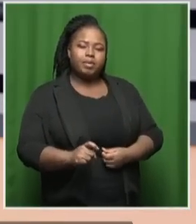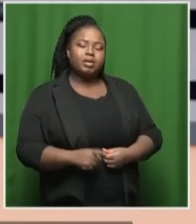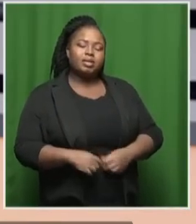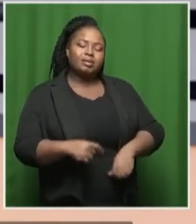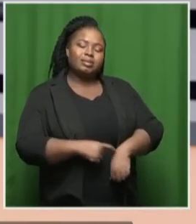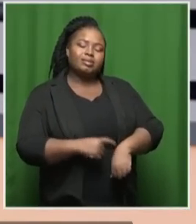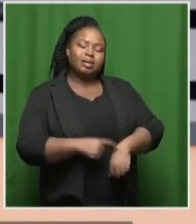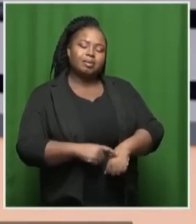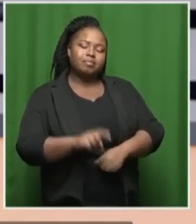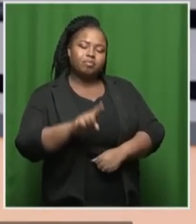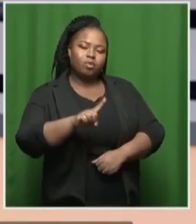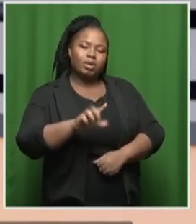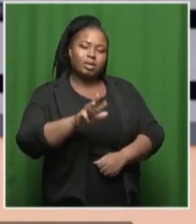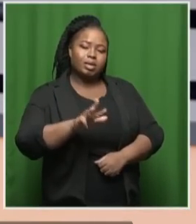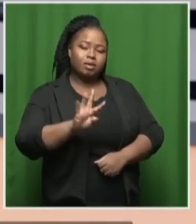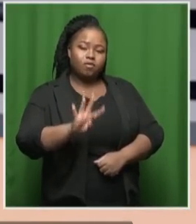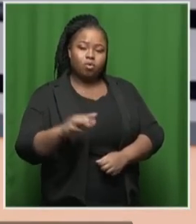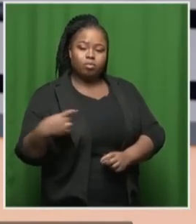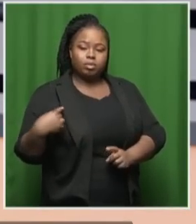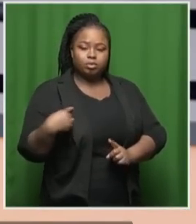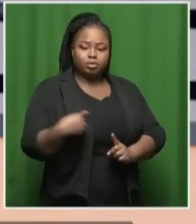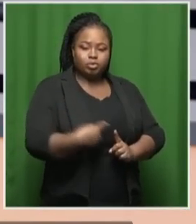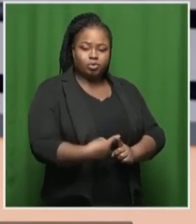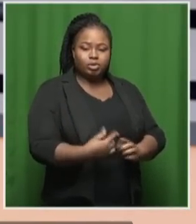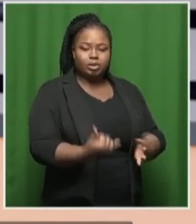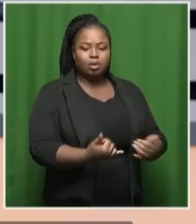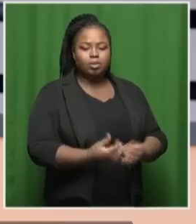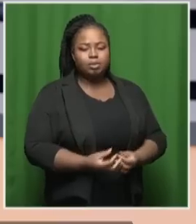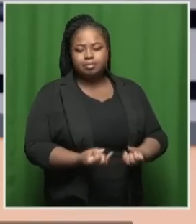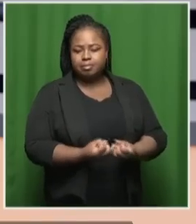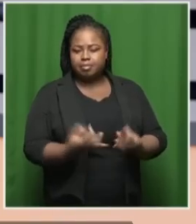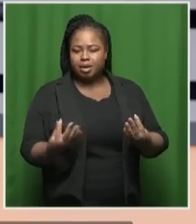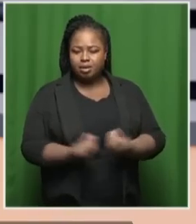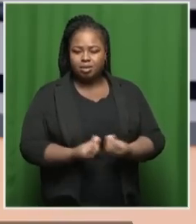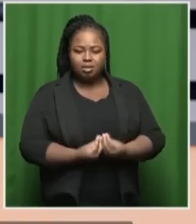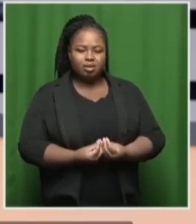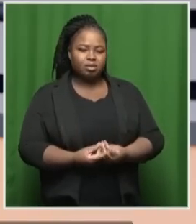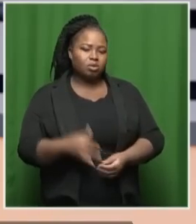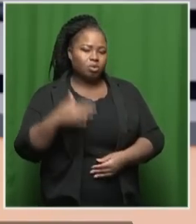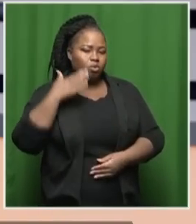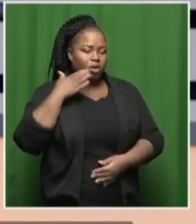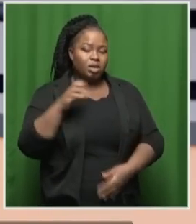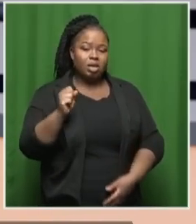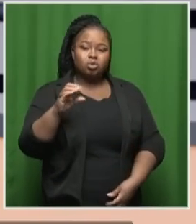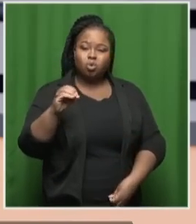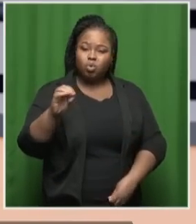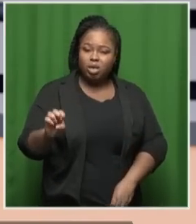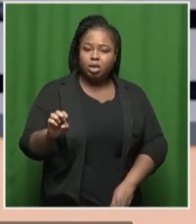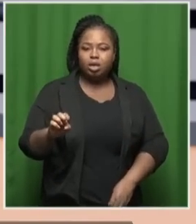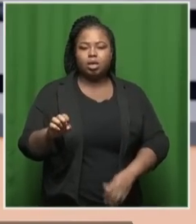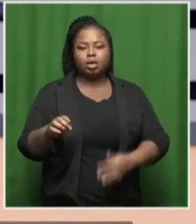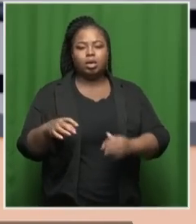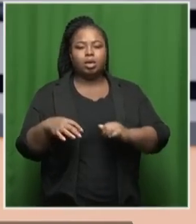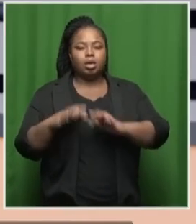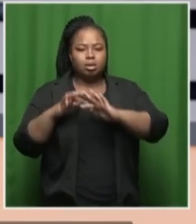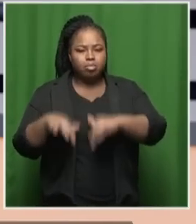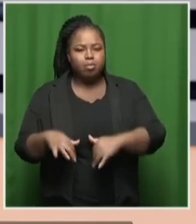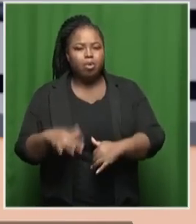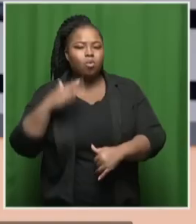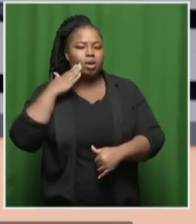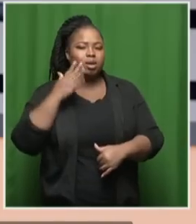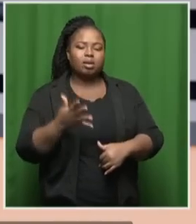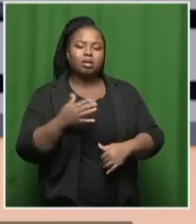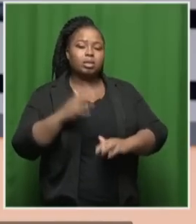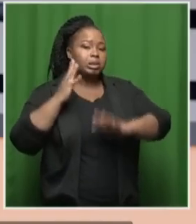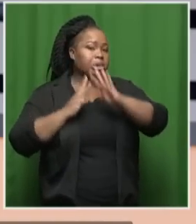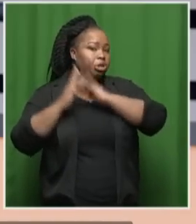pivotal moment of '94 up until here. I mean, you cover many things, from the breakdown of state-owned entities like Eskom. You have a look at the history of